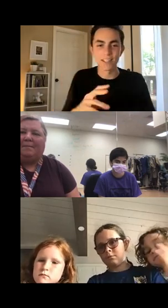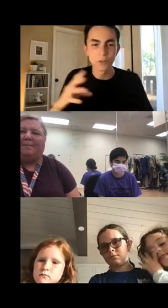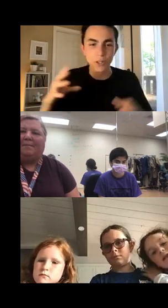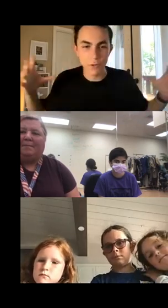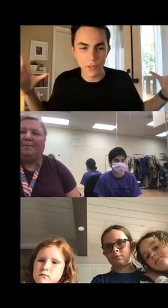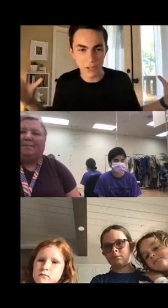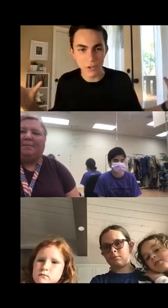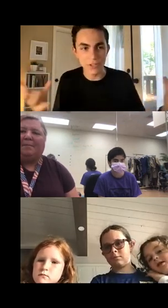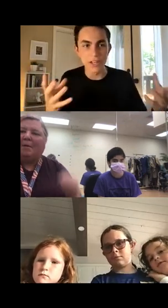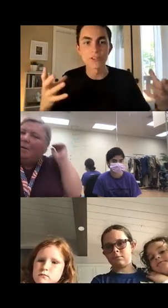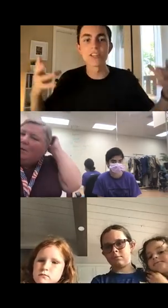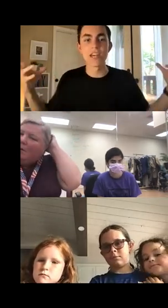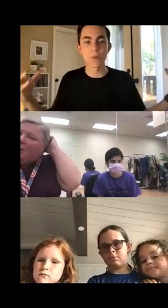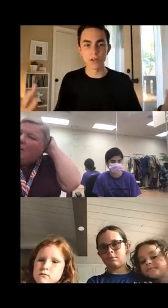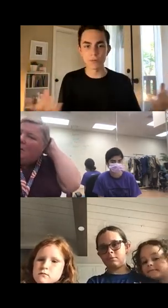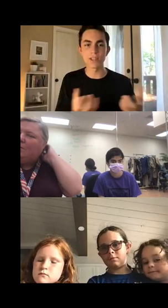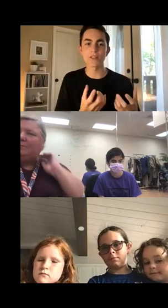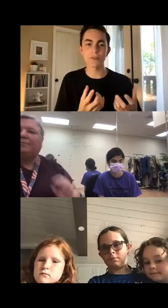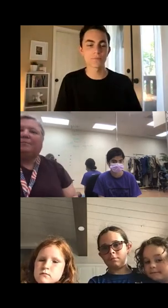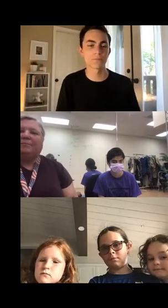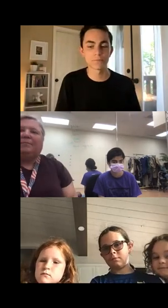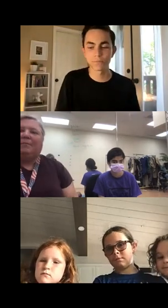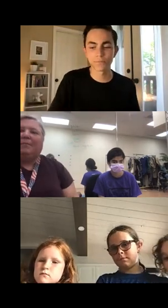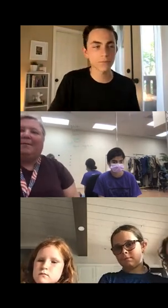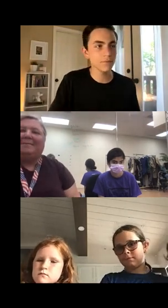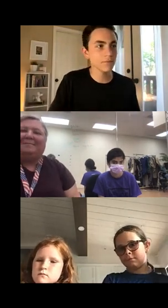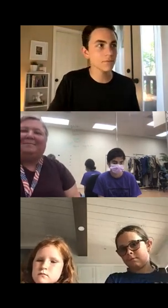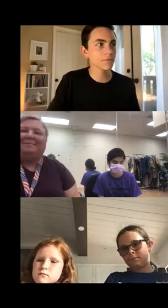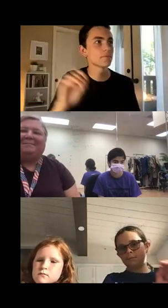So that's what it looks like when you take all those letters and put them together.